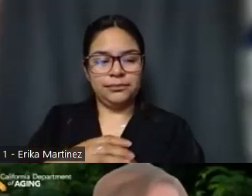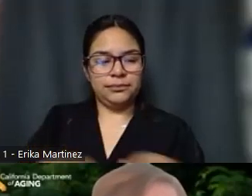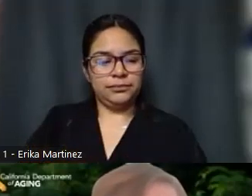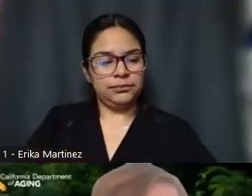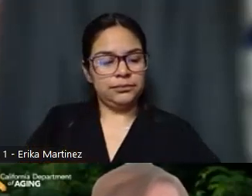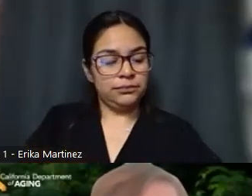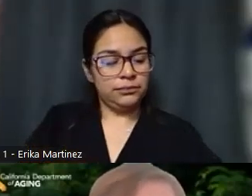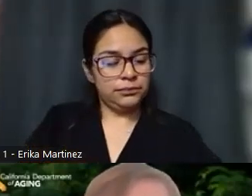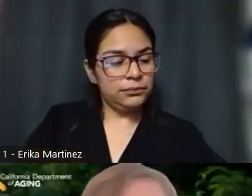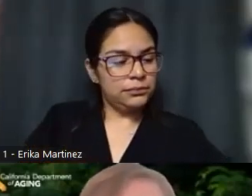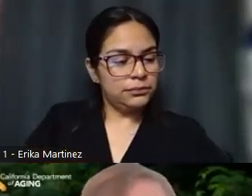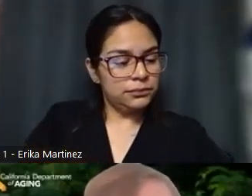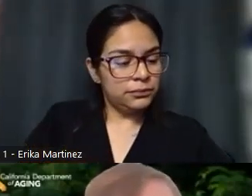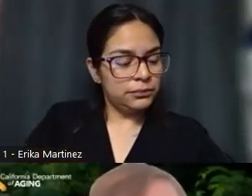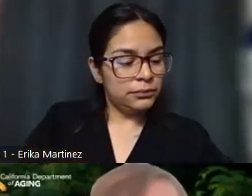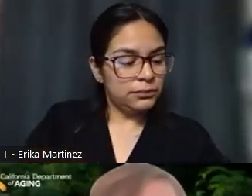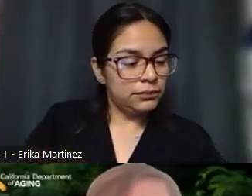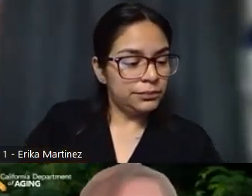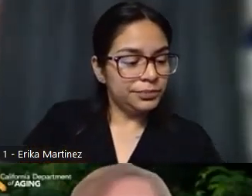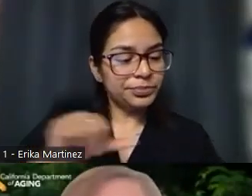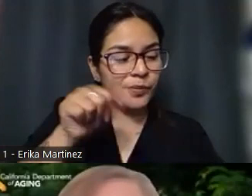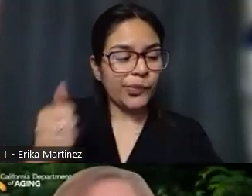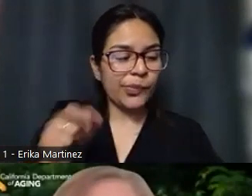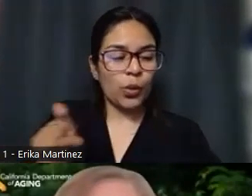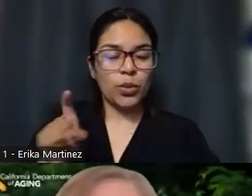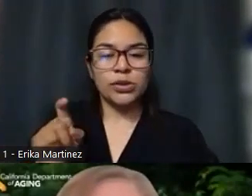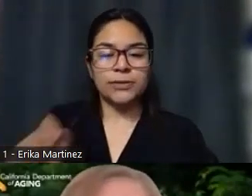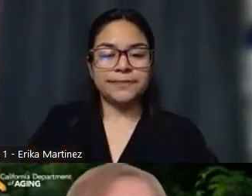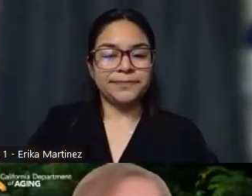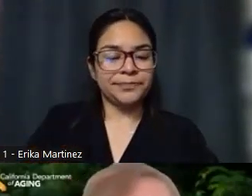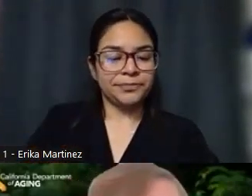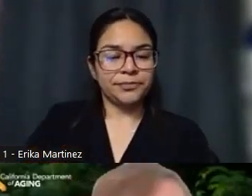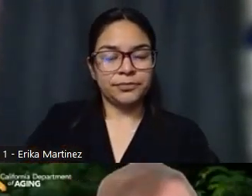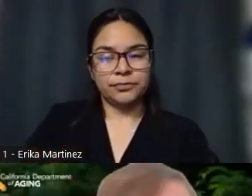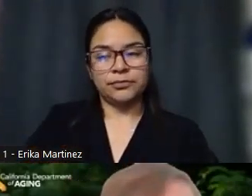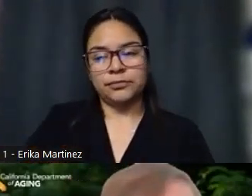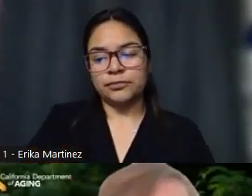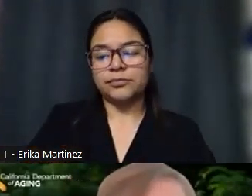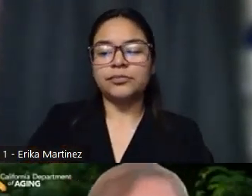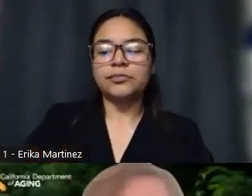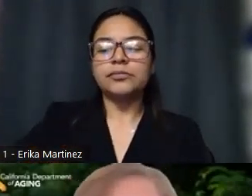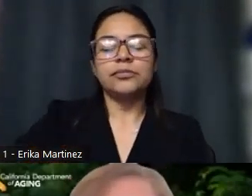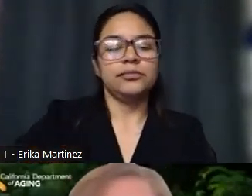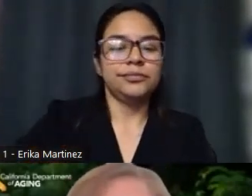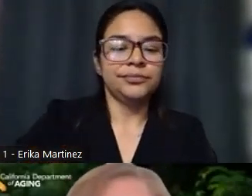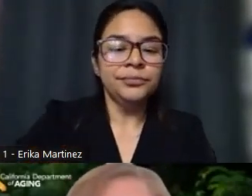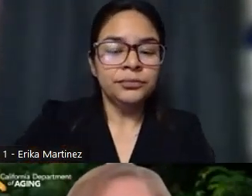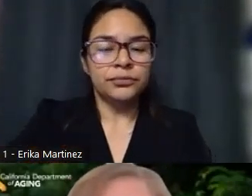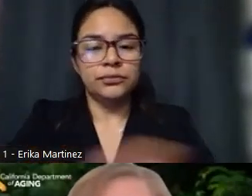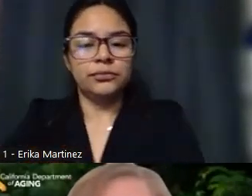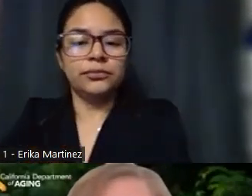Yeah, absolutely. Any other questions? I think I saw Howard's hand up earlier.